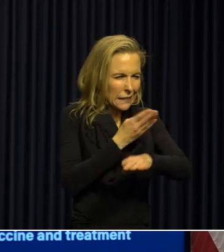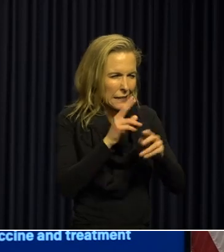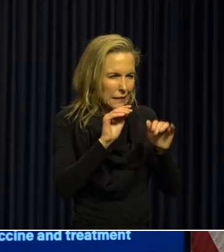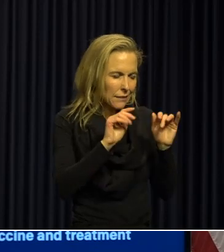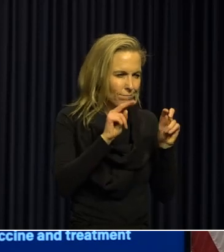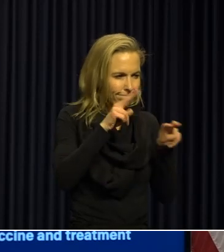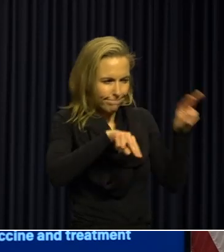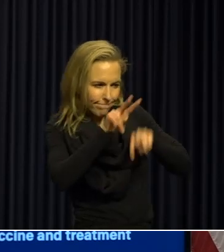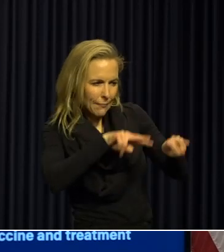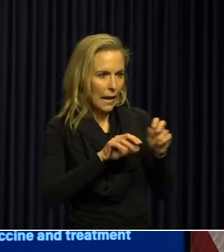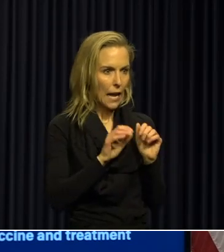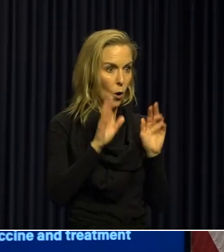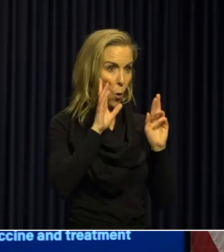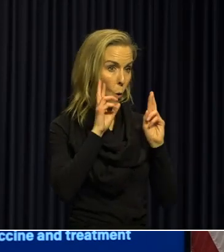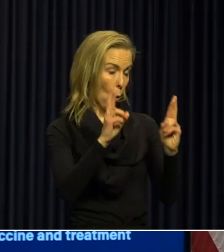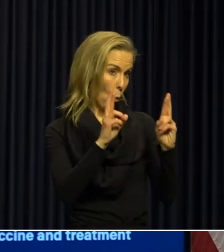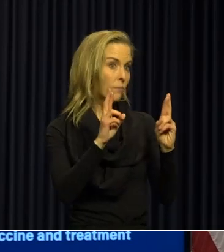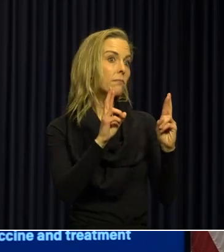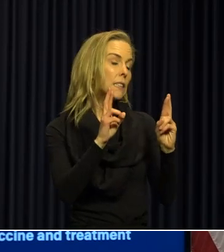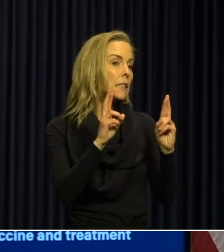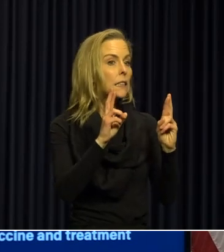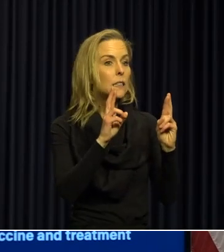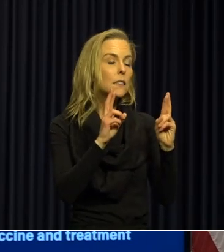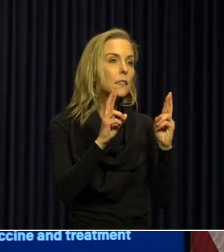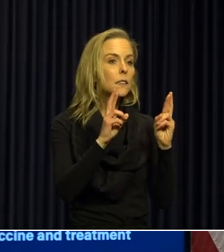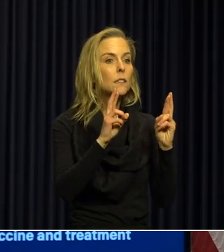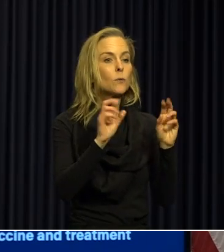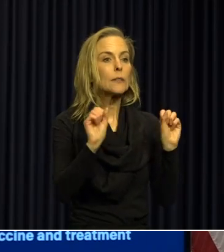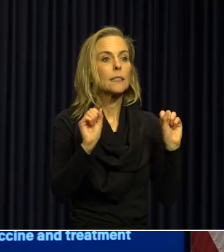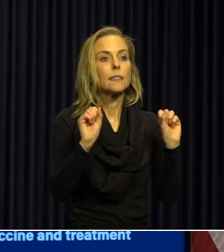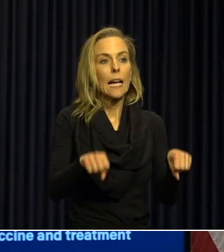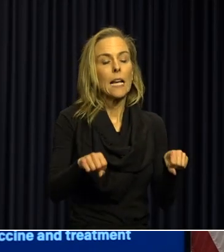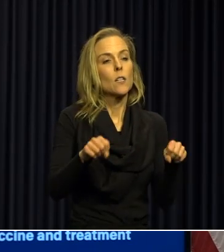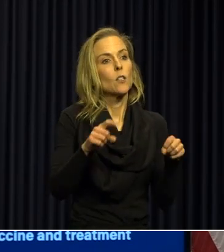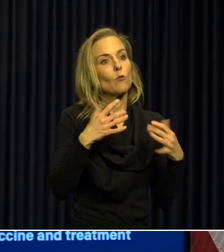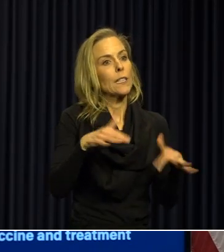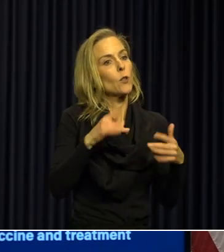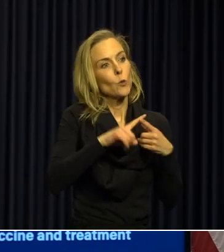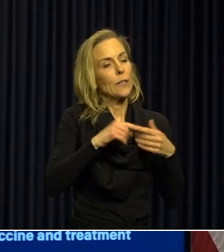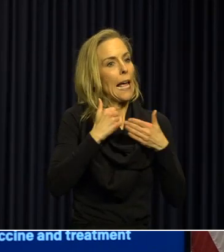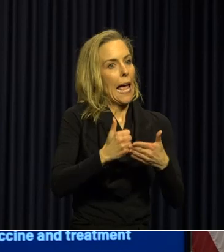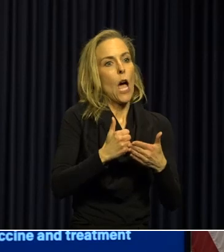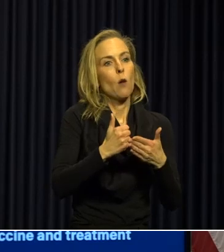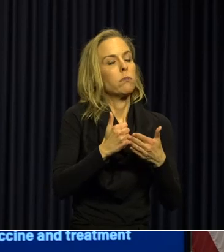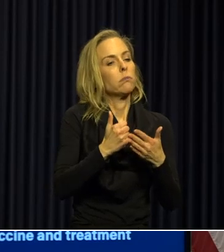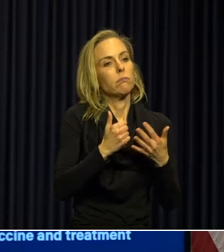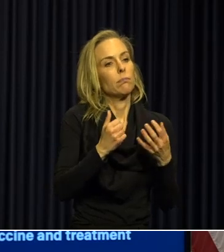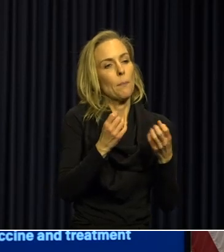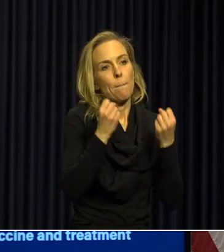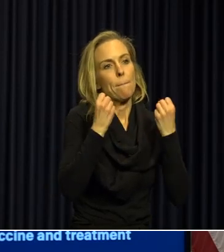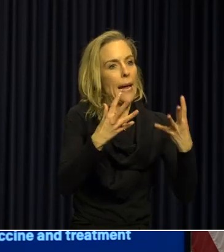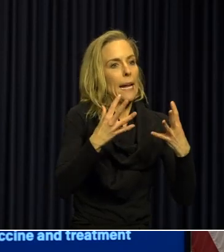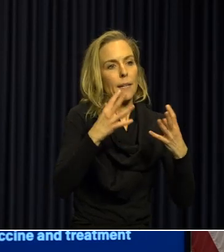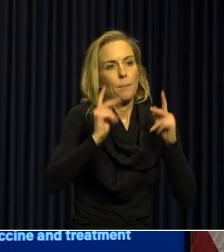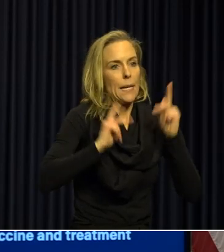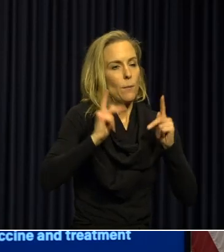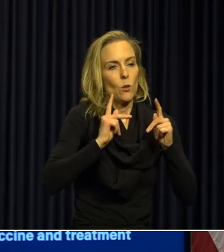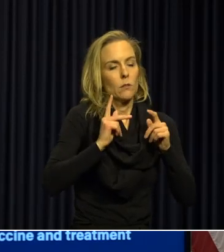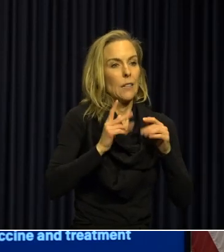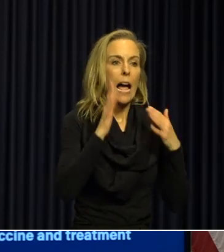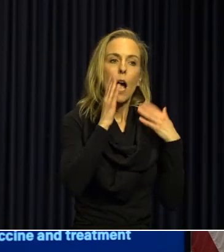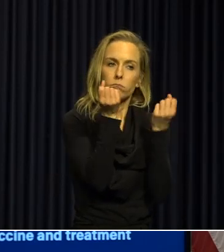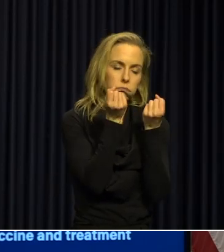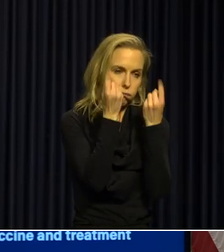can do a very significant amount for people all at the same time. But I get it. You